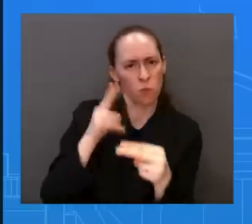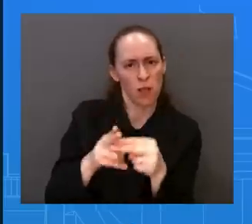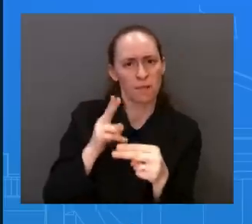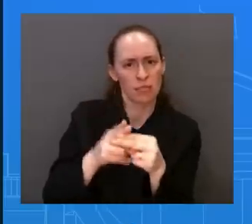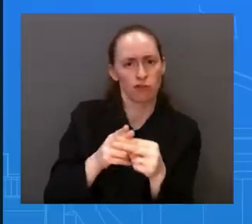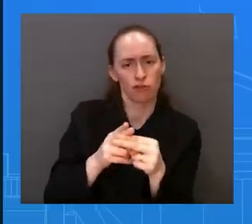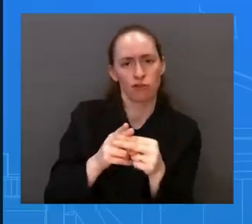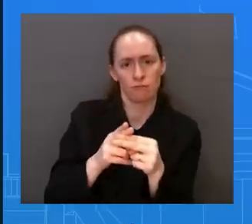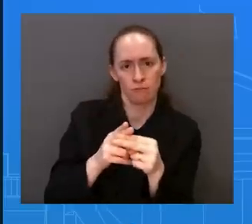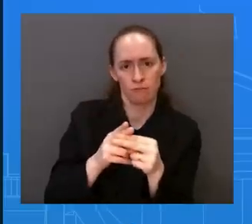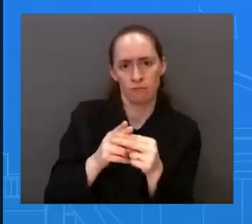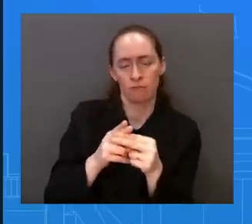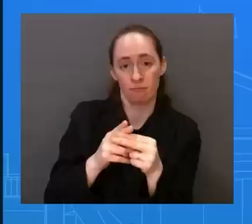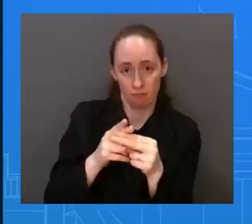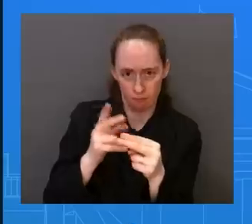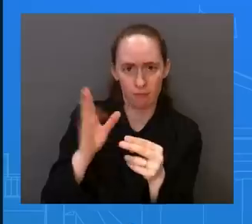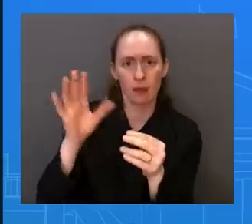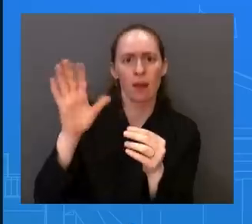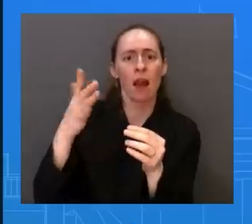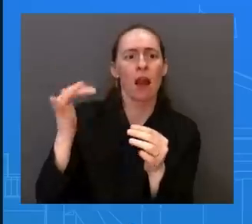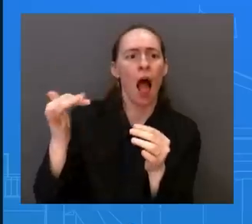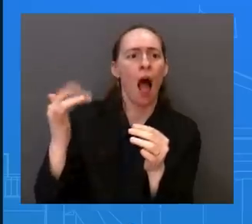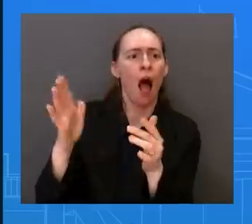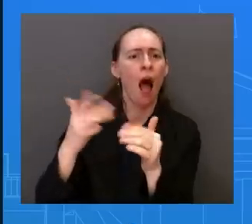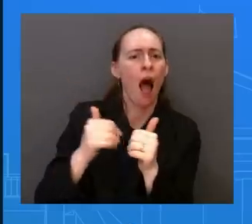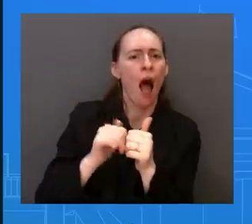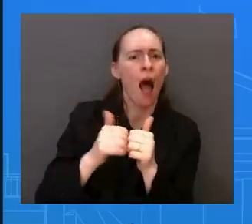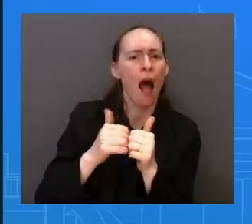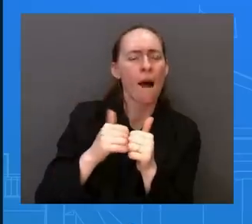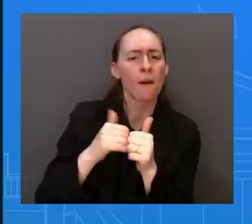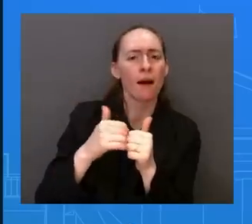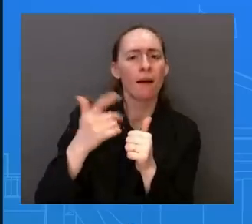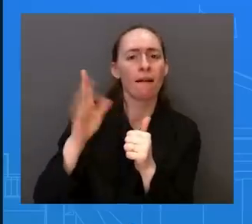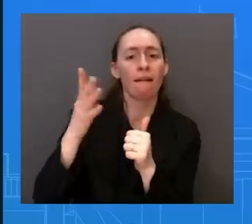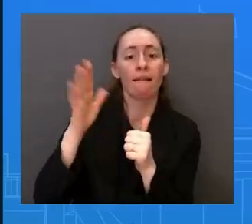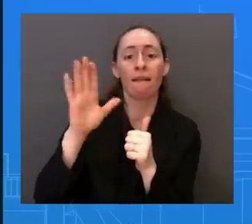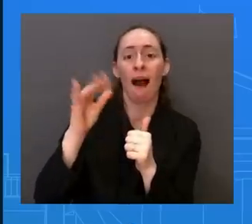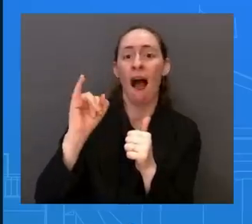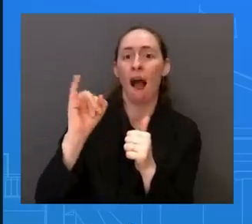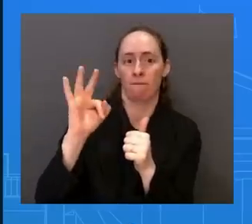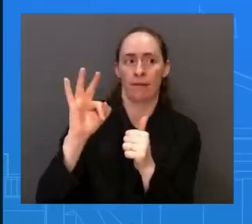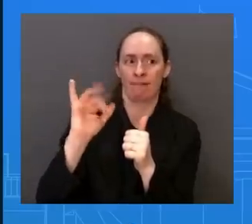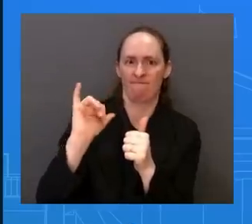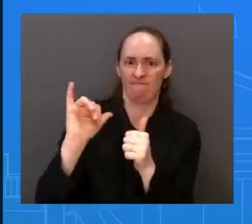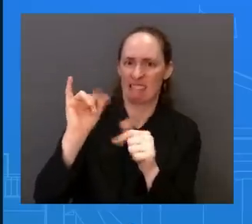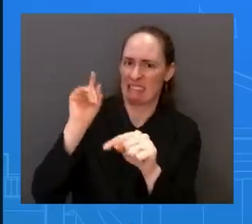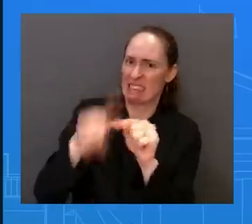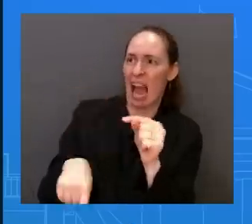obligation has enormous economic and national security ramifications that